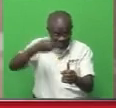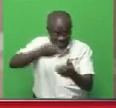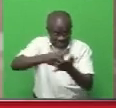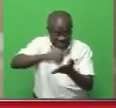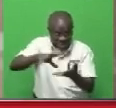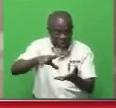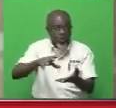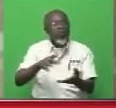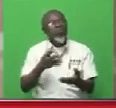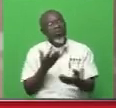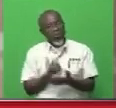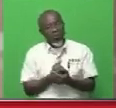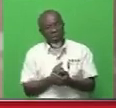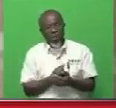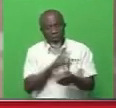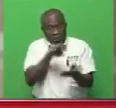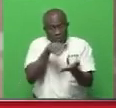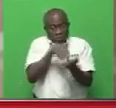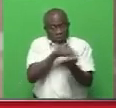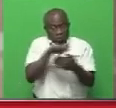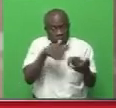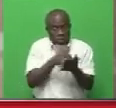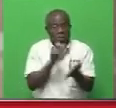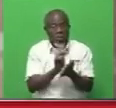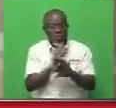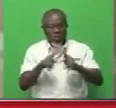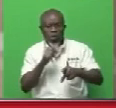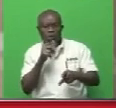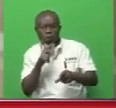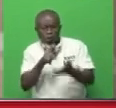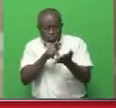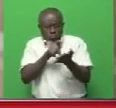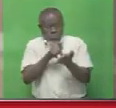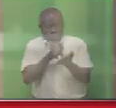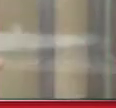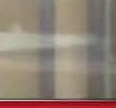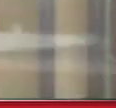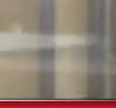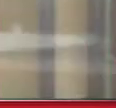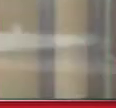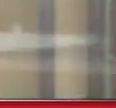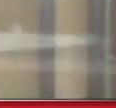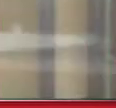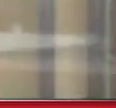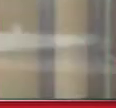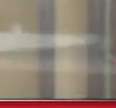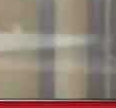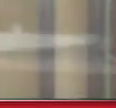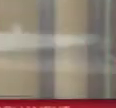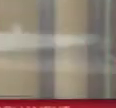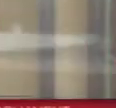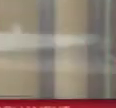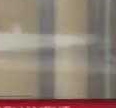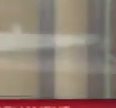And in the middle of all of that, people who paid a salary in Parliament have their private practice, and